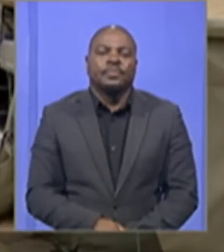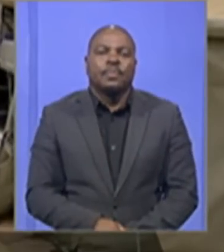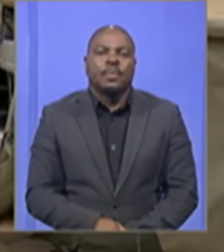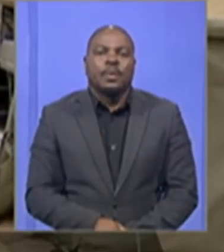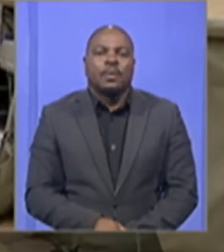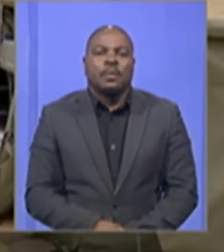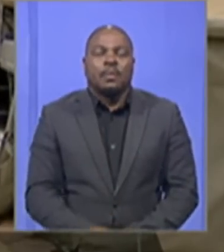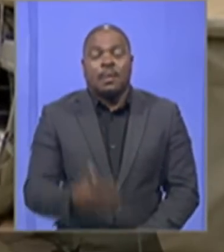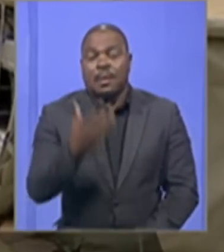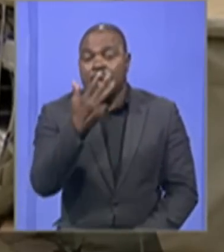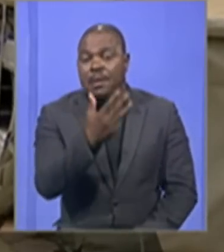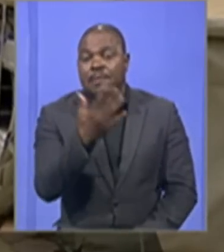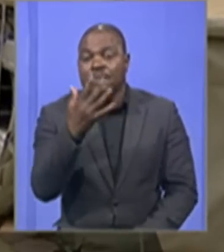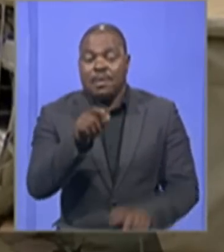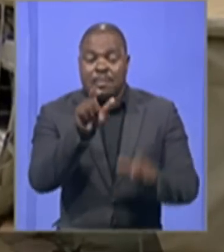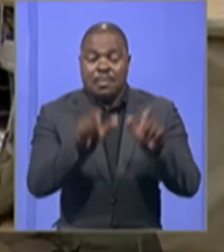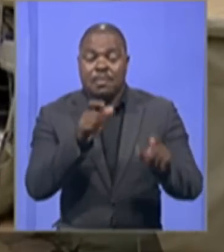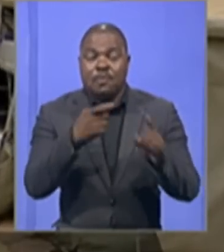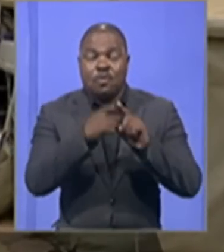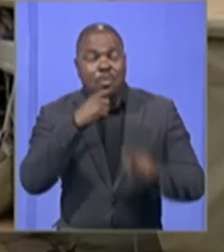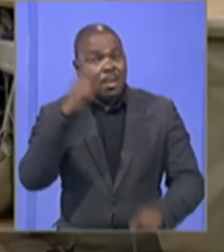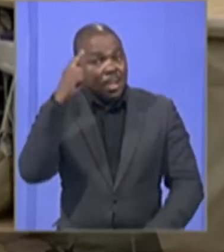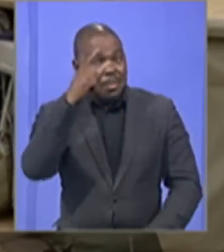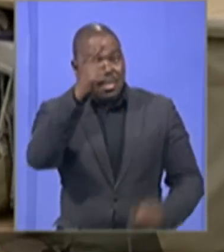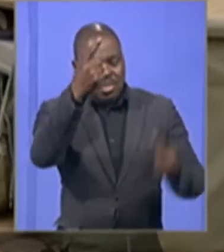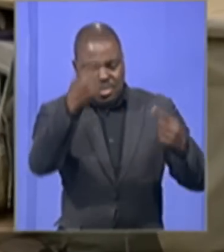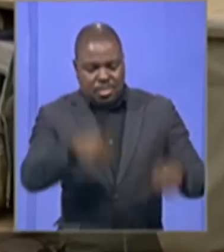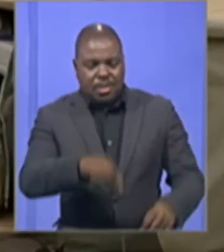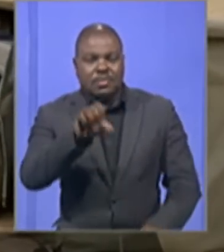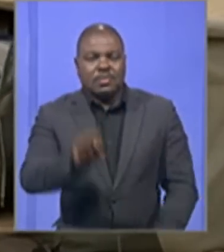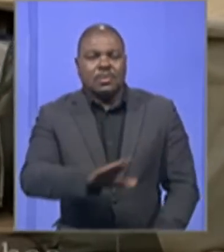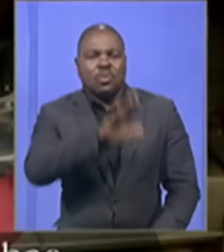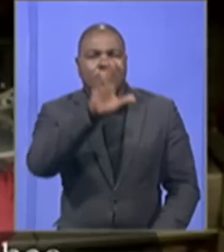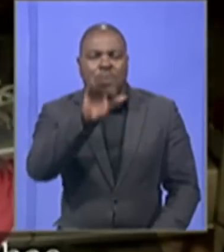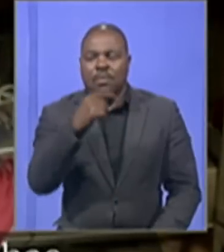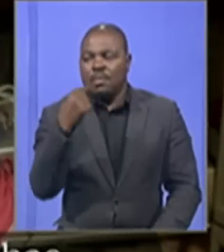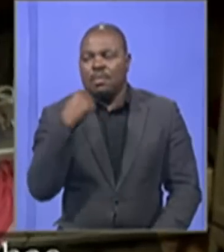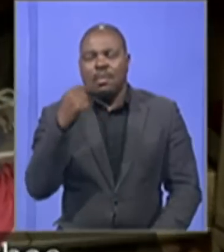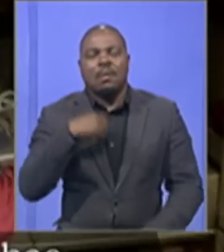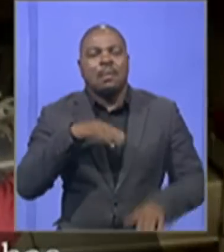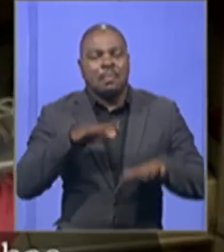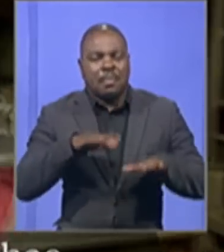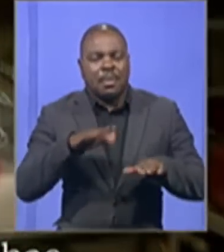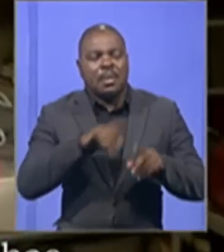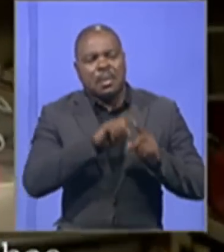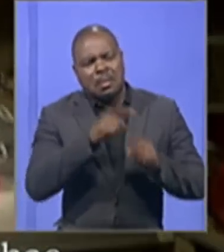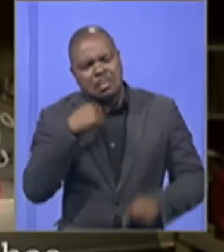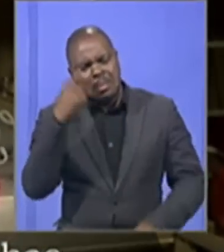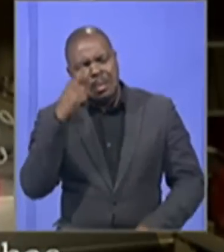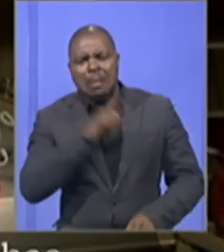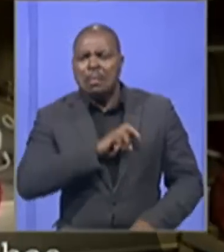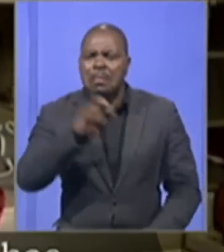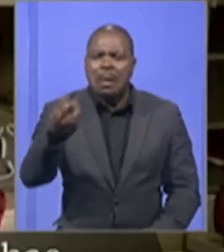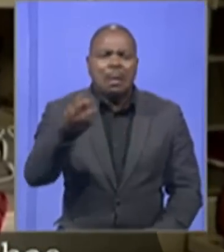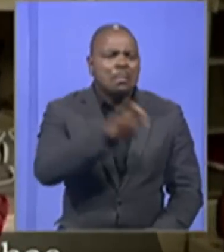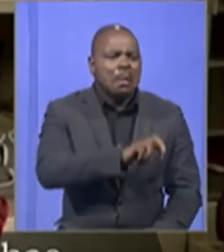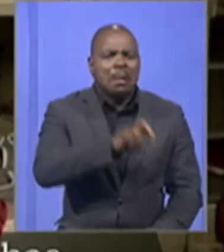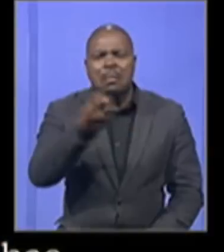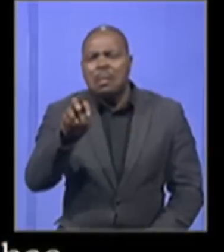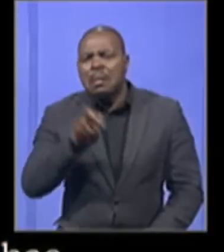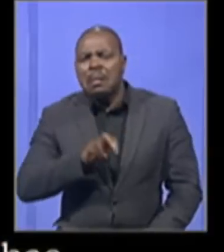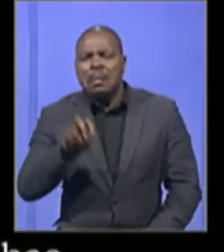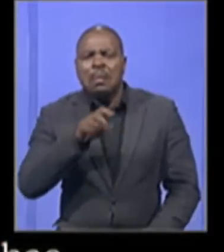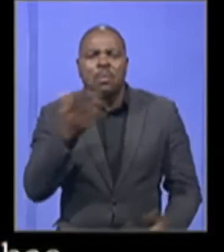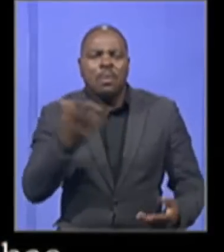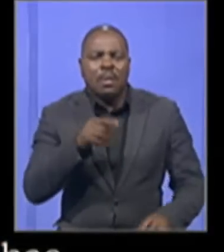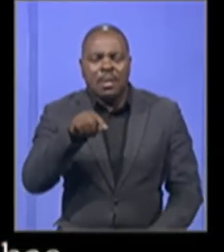Baahi ba 95 ba Libya ba fihlile naheng ena ka kgwedi ya Mmesa mo ba ileng ba bonwa ba ntse ba ya hodimo le tlase